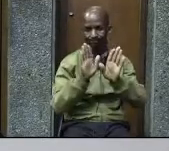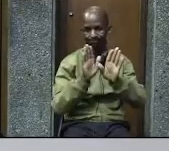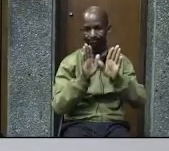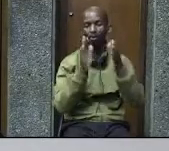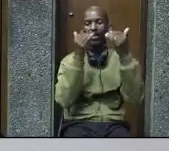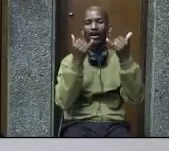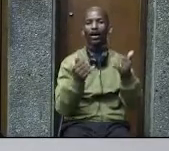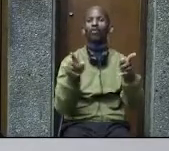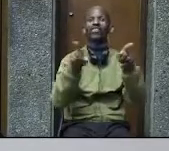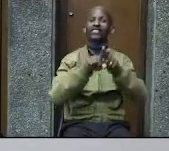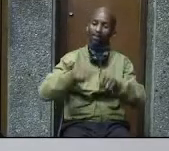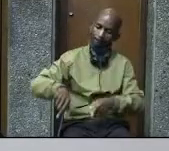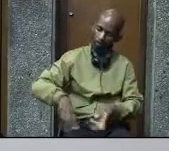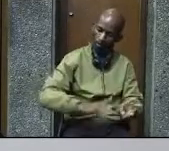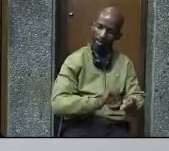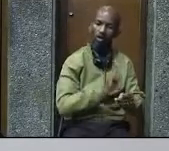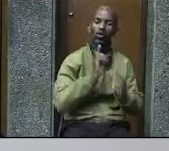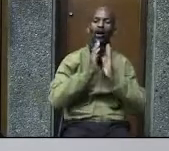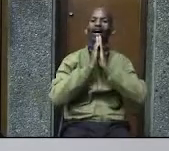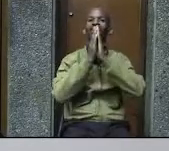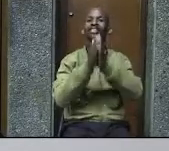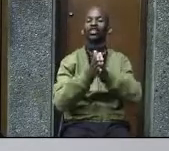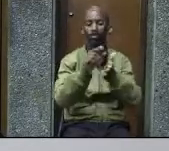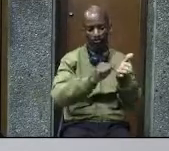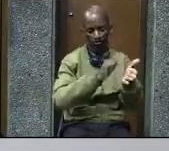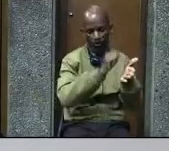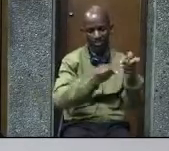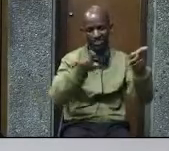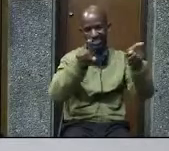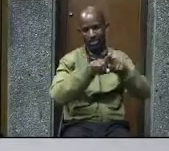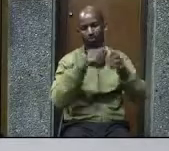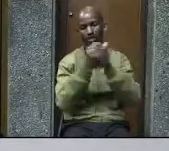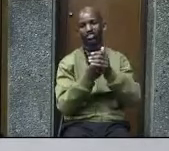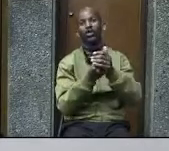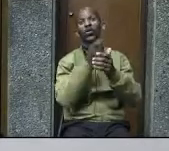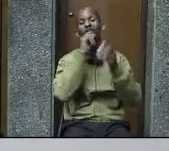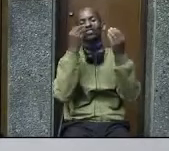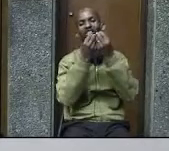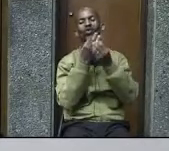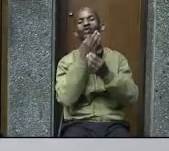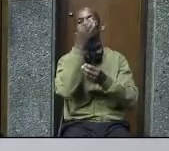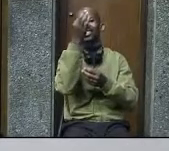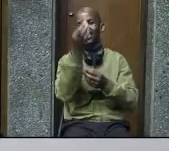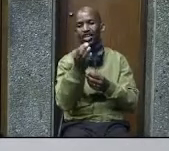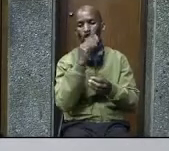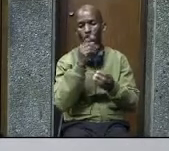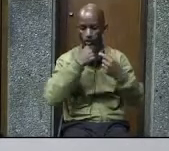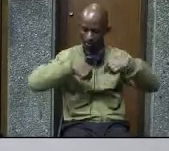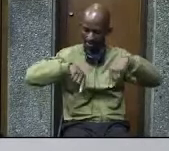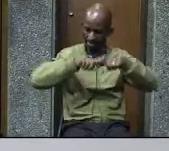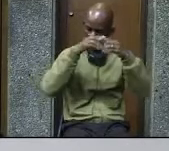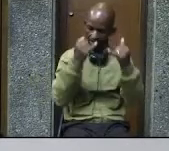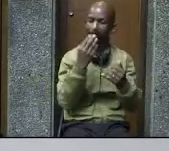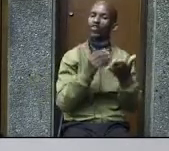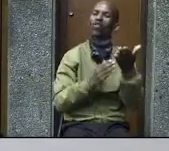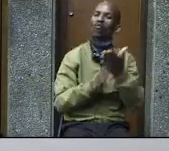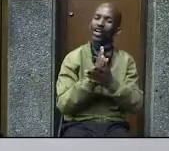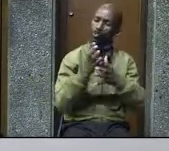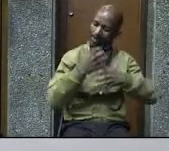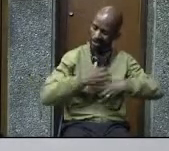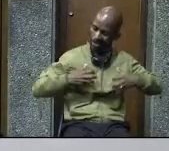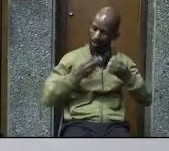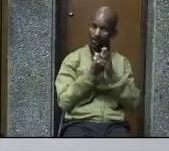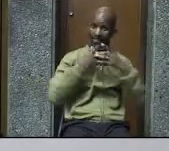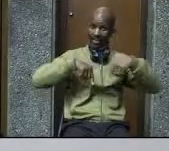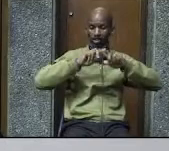as the same way we come to you and ask you to vote for us is the same way we're going to take this thing when you are saying, when you talk to us. You have a right to be angry with us.